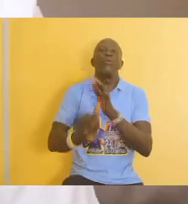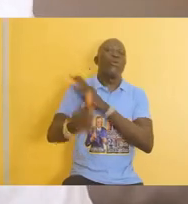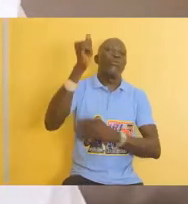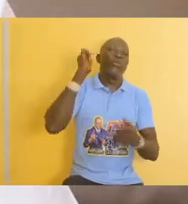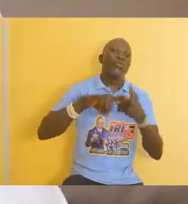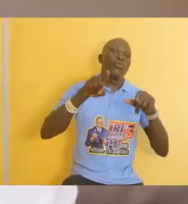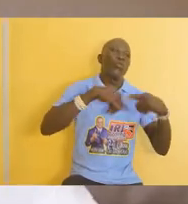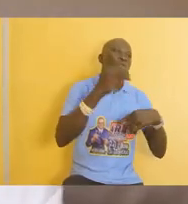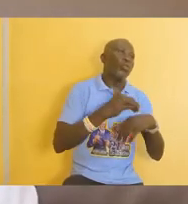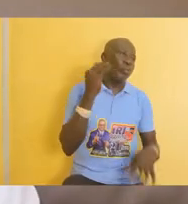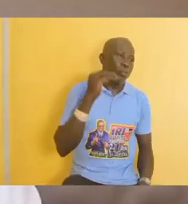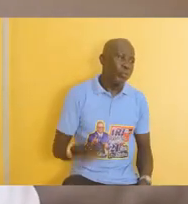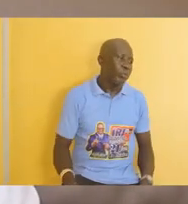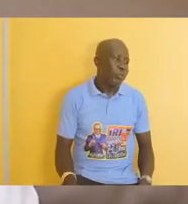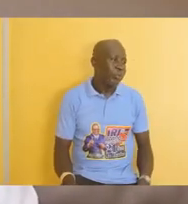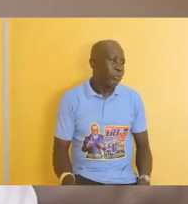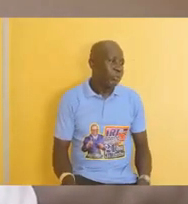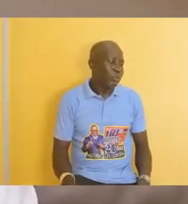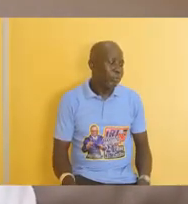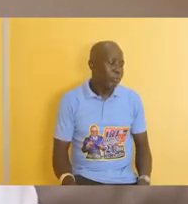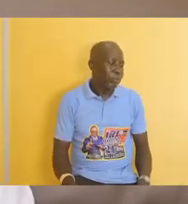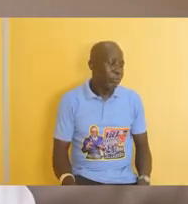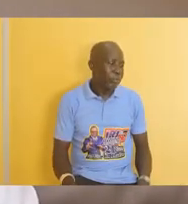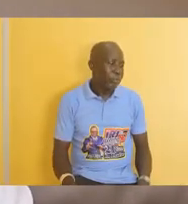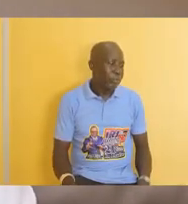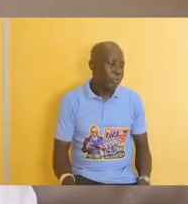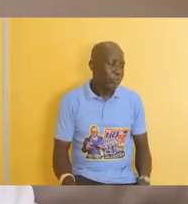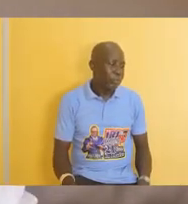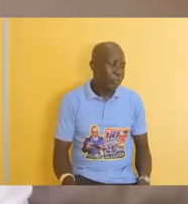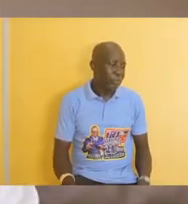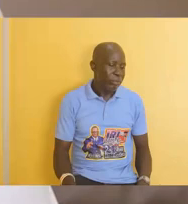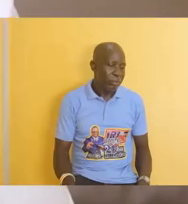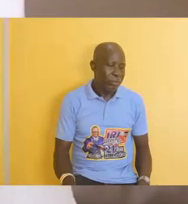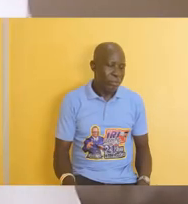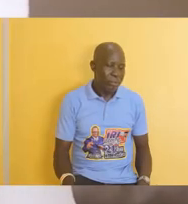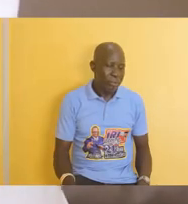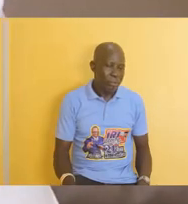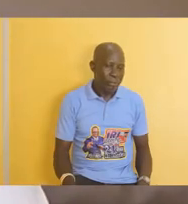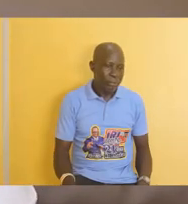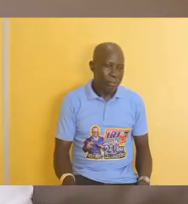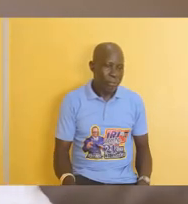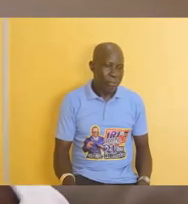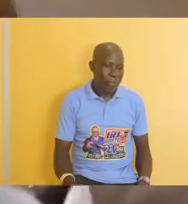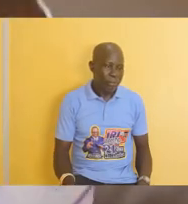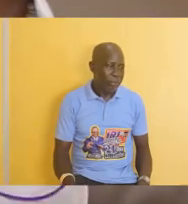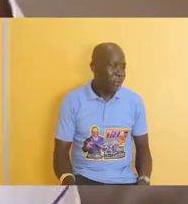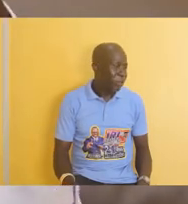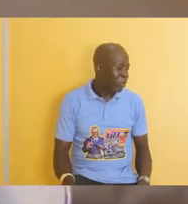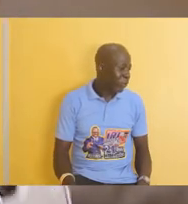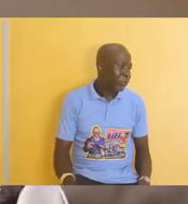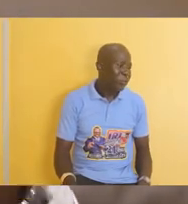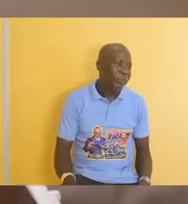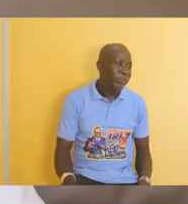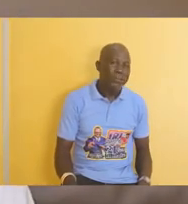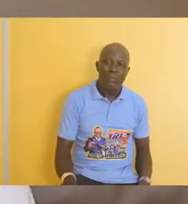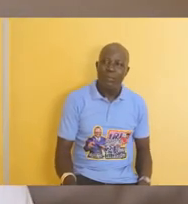sir mo we fu ape I can tell you that for lo ba fu ni oro fe you give him the grace bo to ba na you know you oro